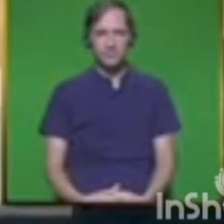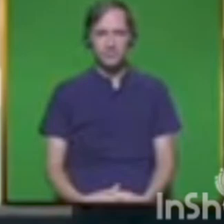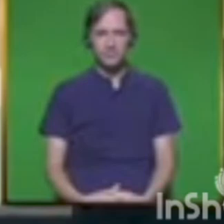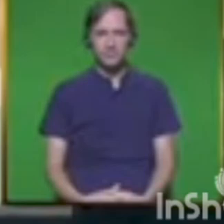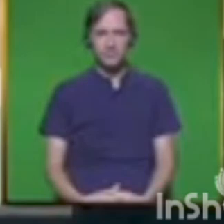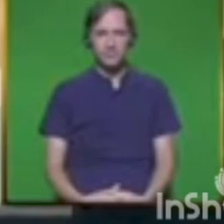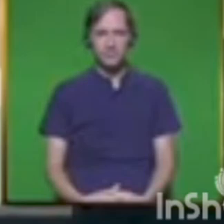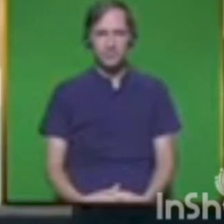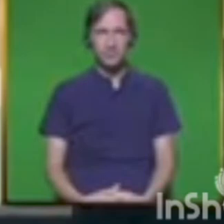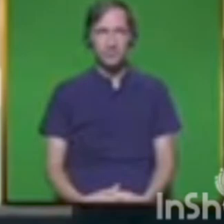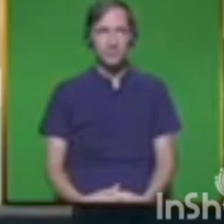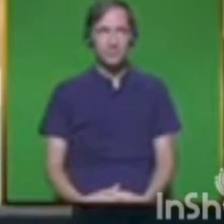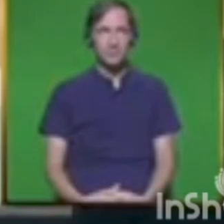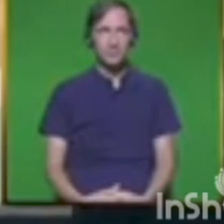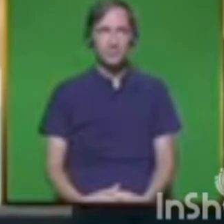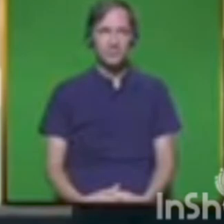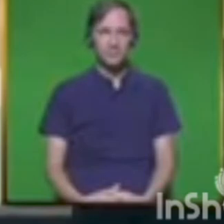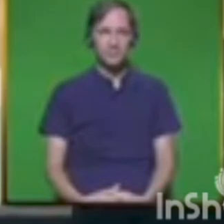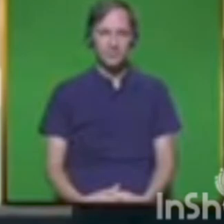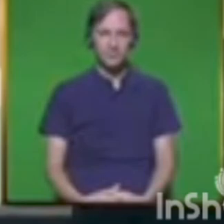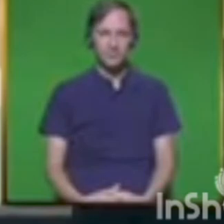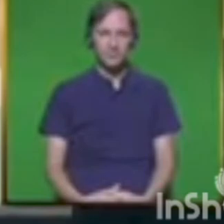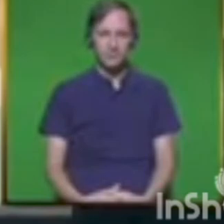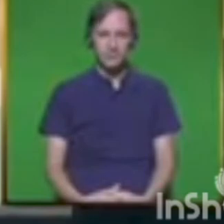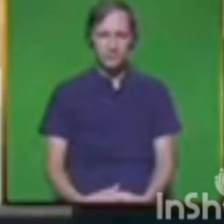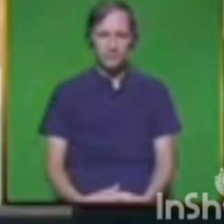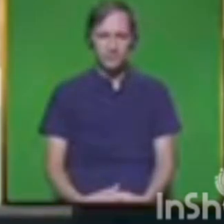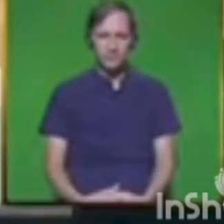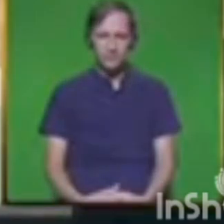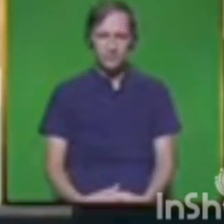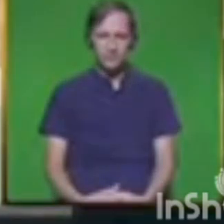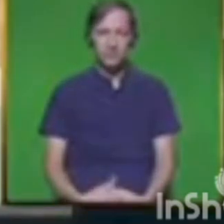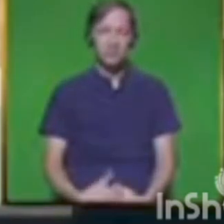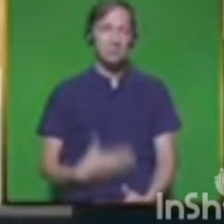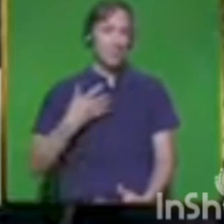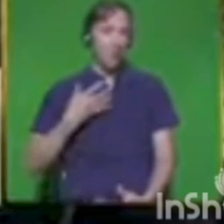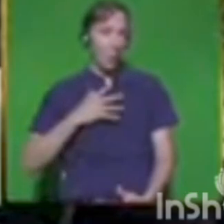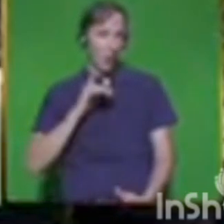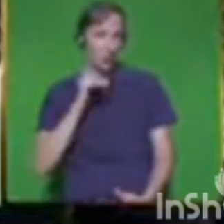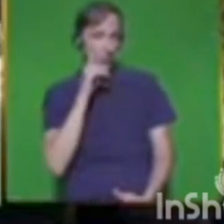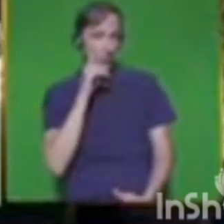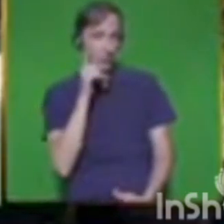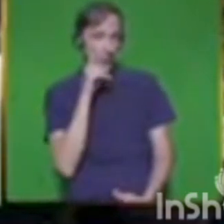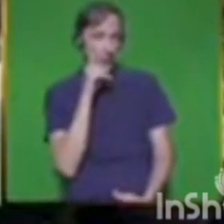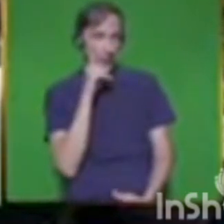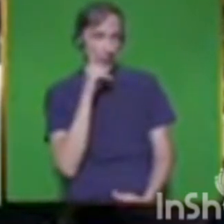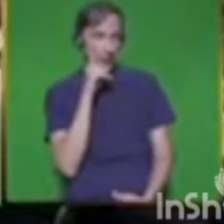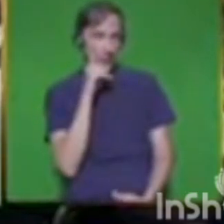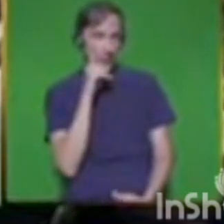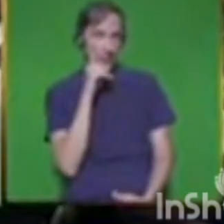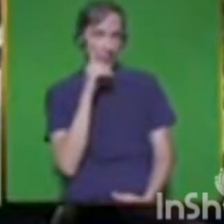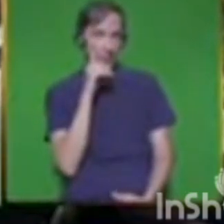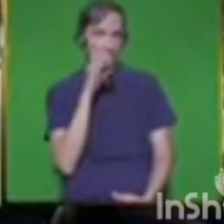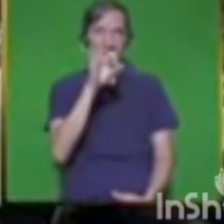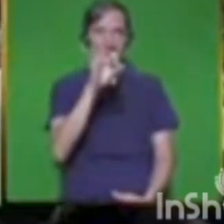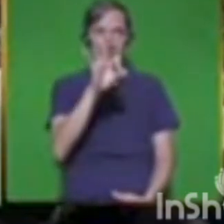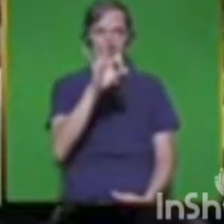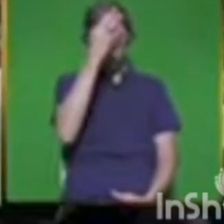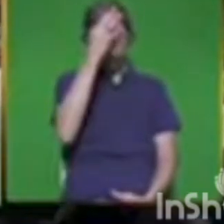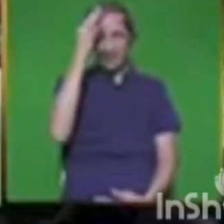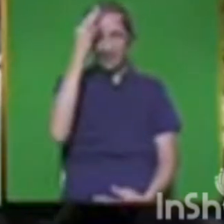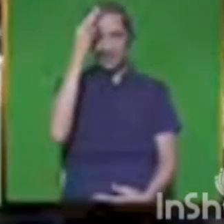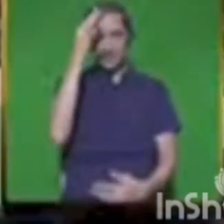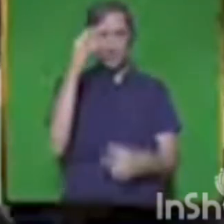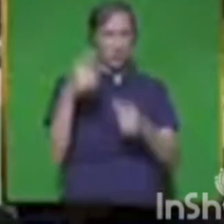I just wish to check if the 3 minutes is not yet depleted of